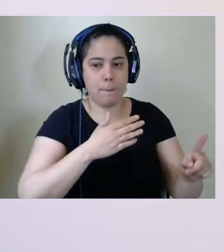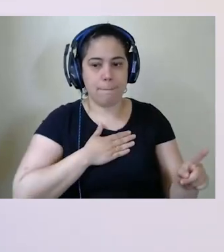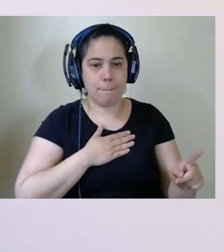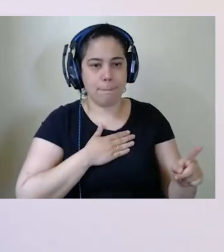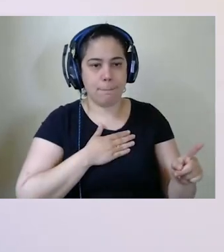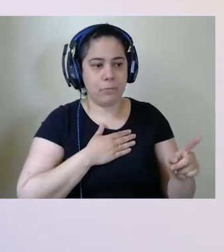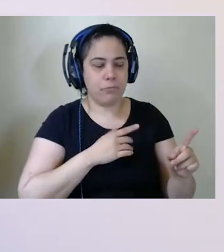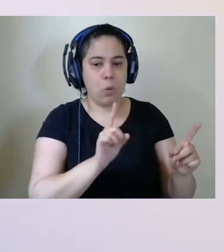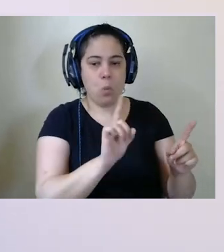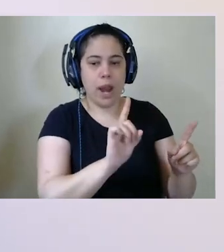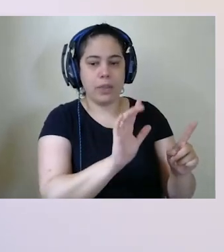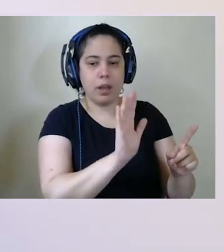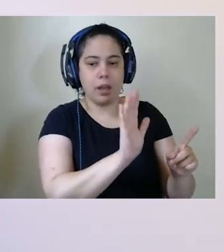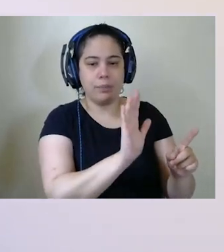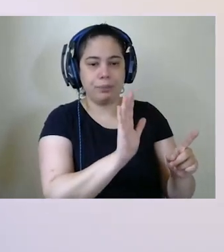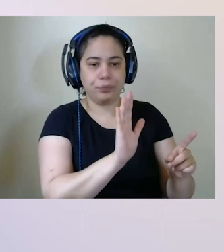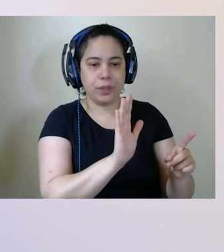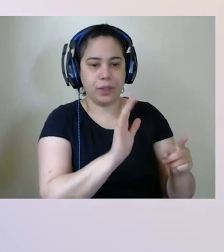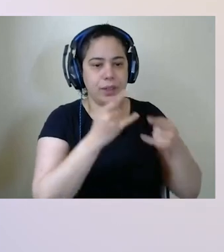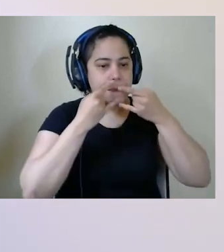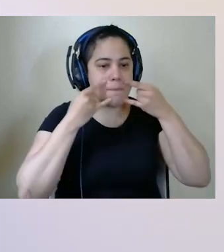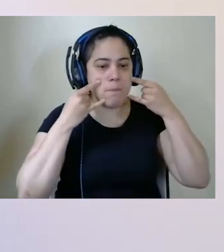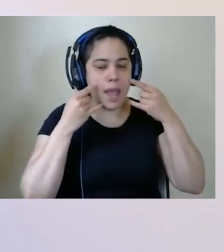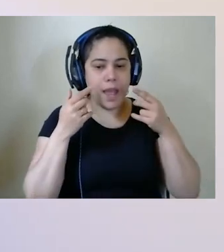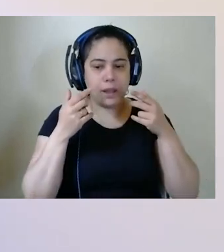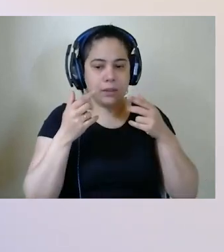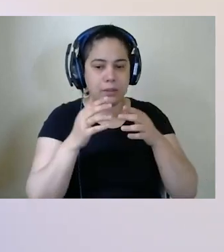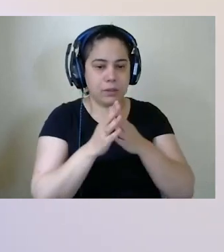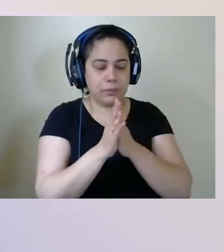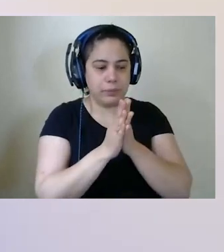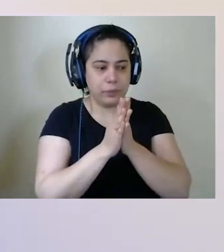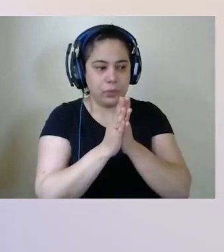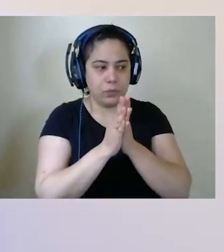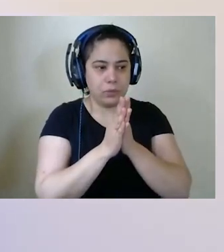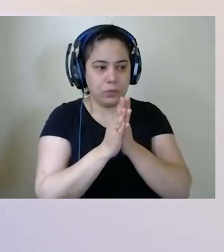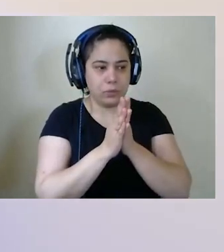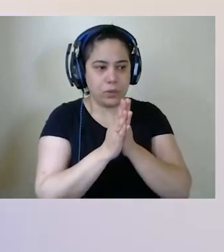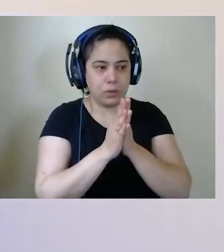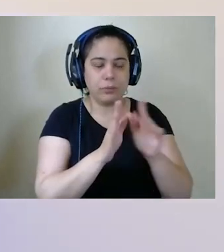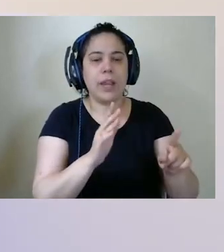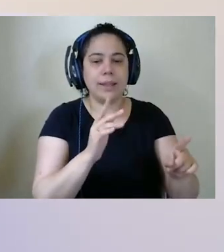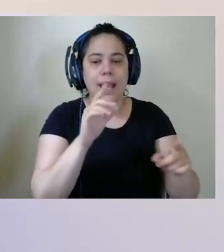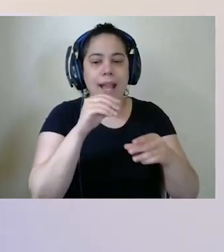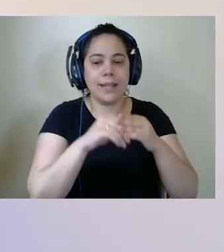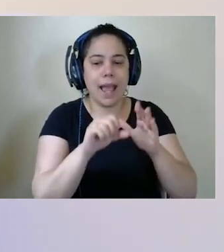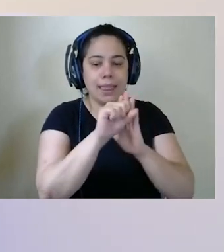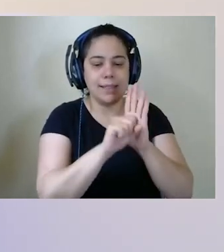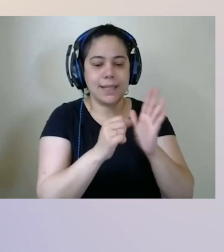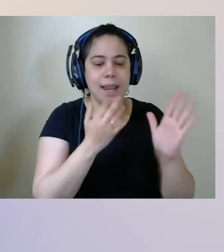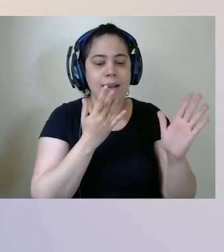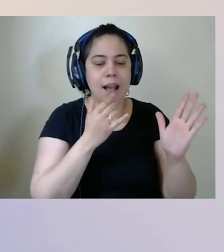the mass shooting was. It's hard to keep track in the United States where they are, but this one was in Boulder. And I